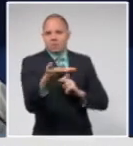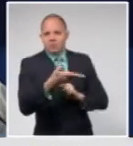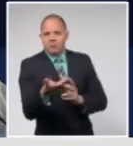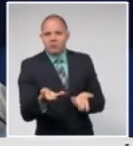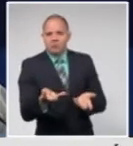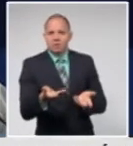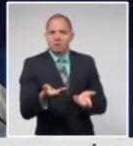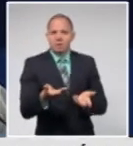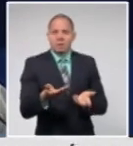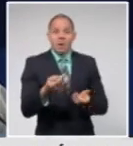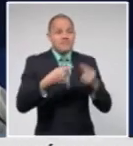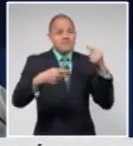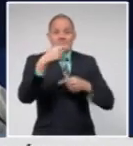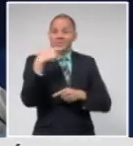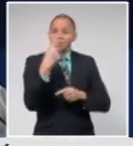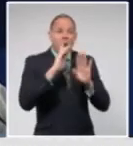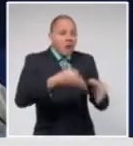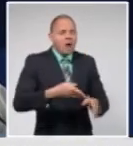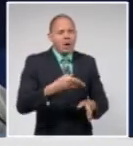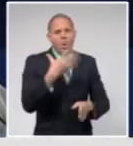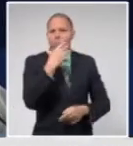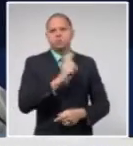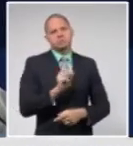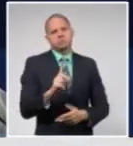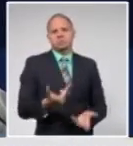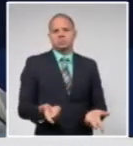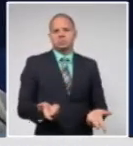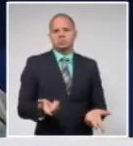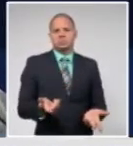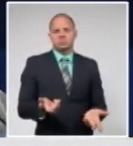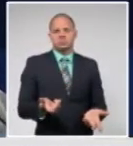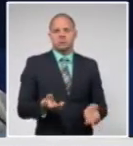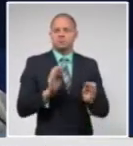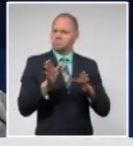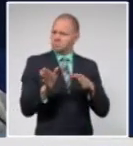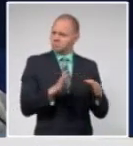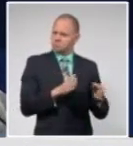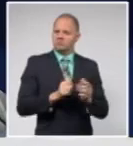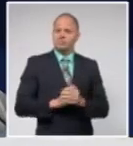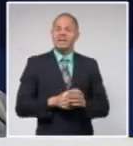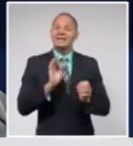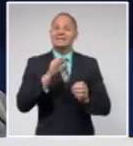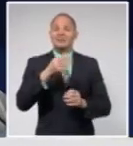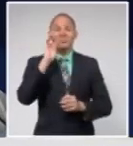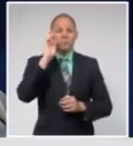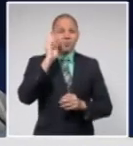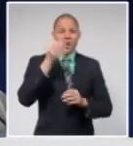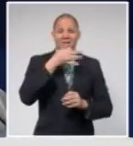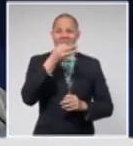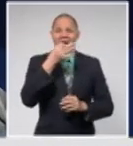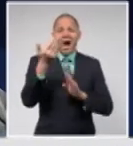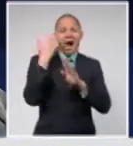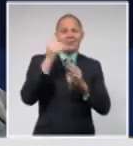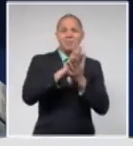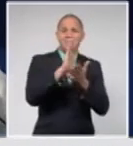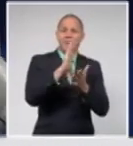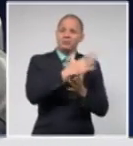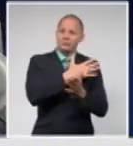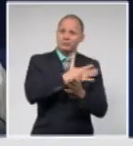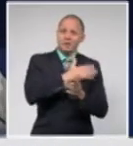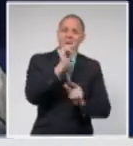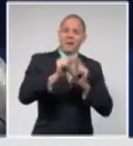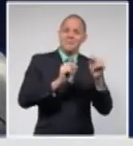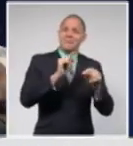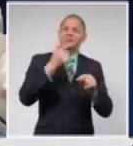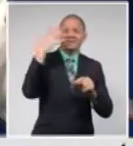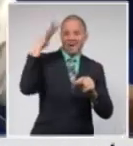as serious showed a favorable evolution and are now being closely monitored by our specialists. This